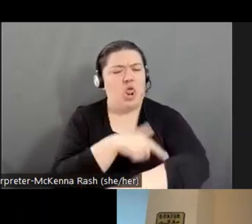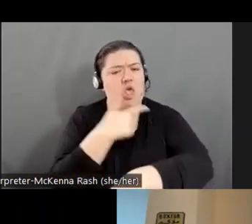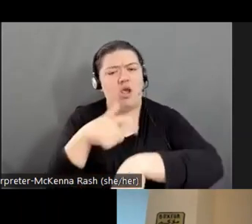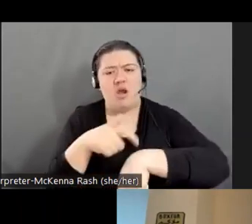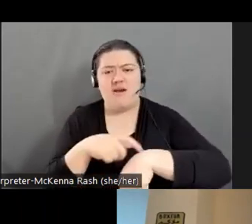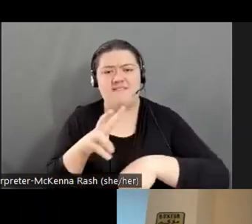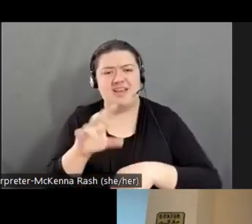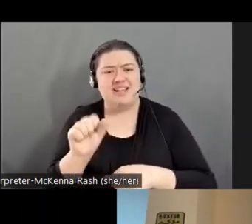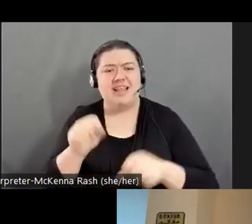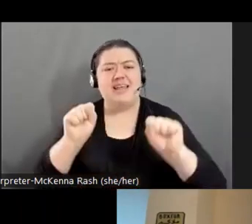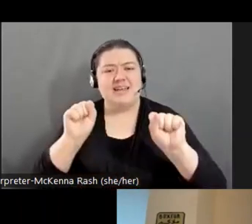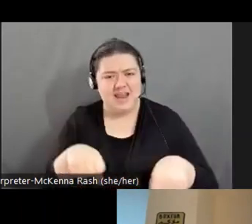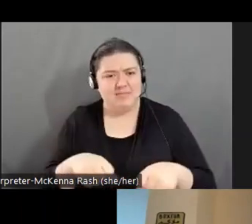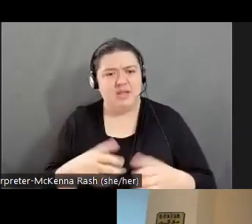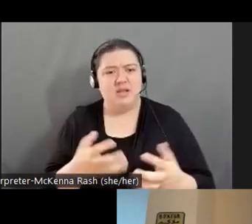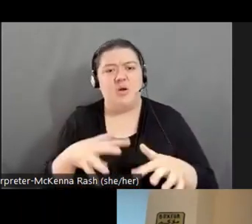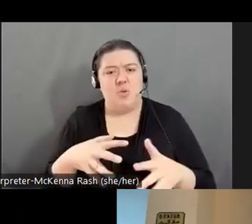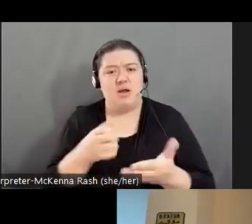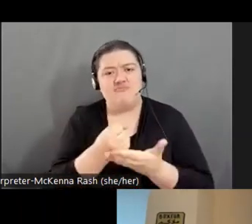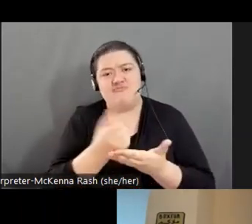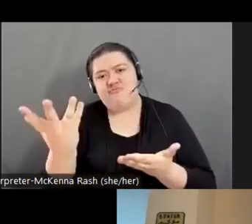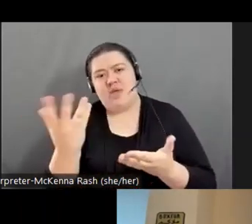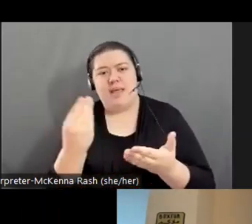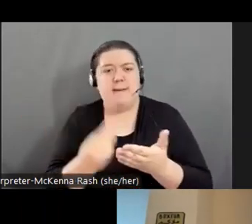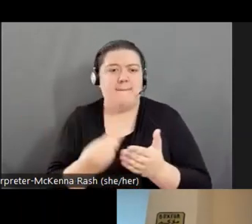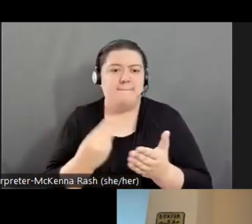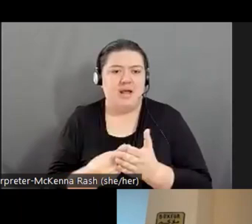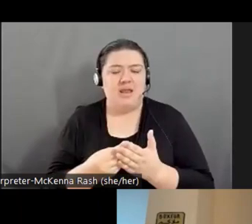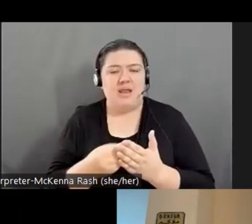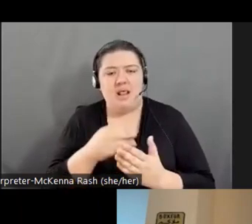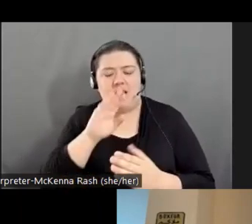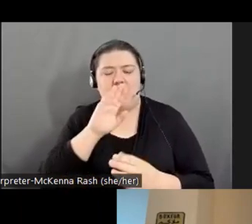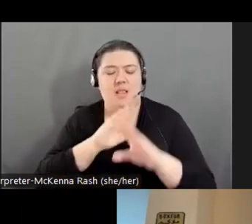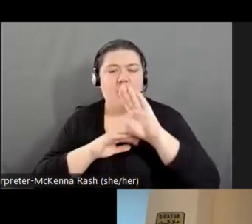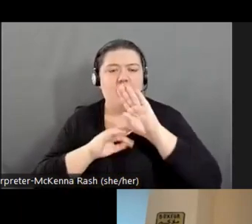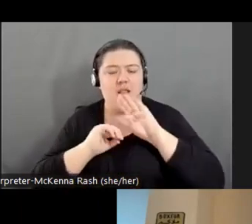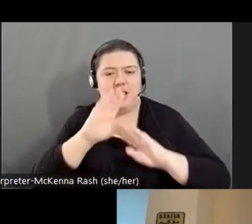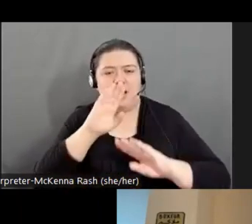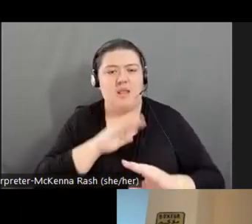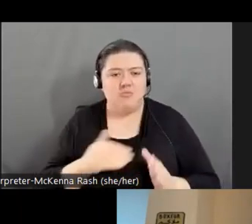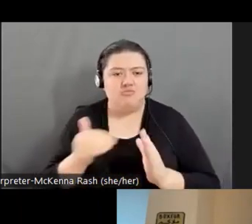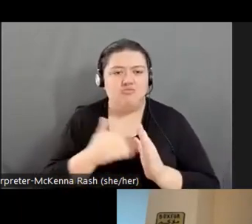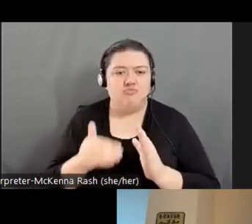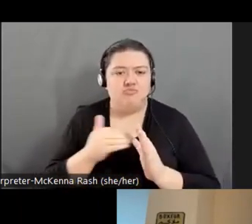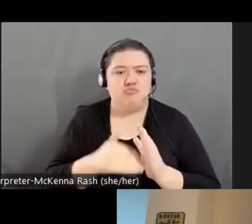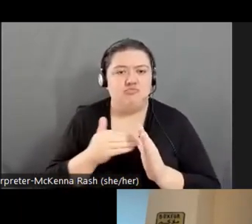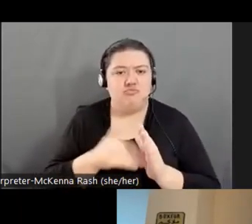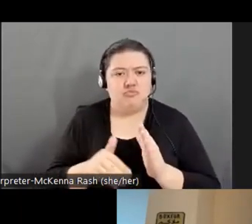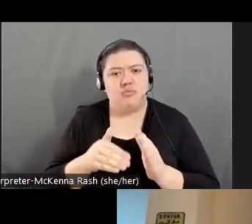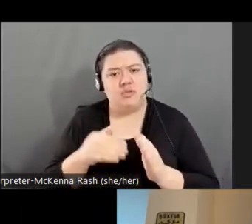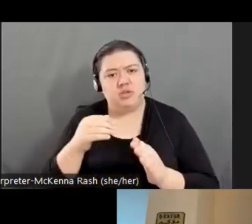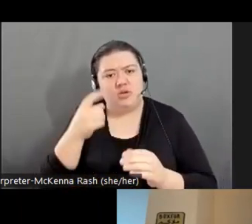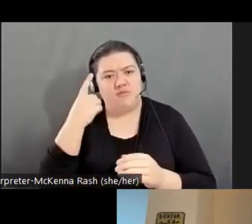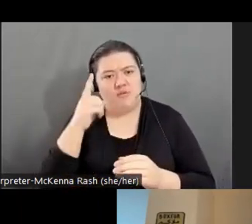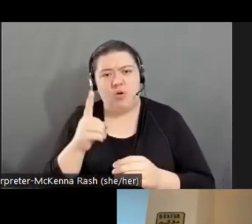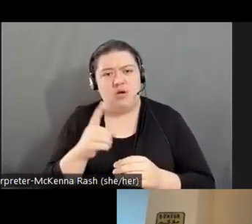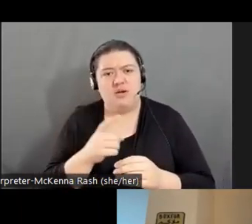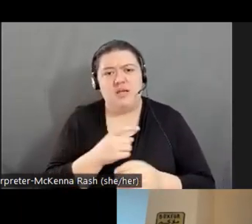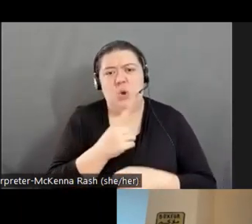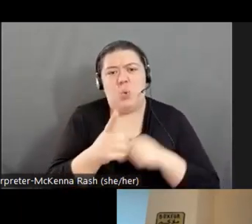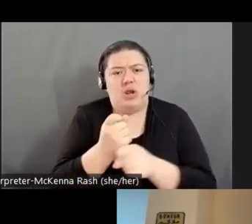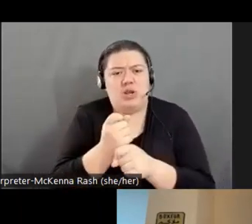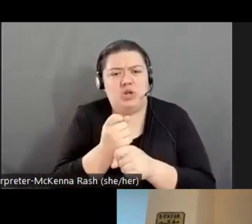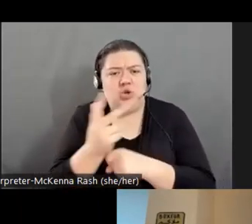can because they don't want to spend the money and do the hassle of doing this repeatedly over the course of over the course of a year, over the